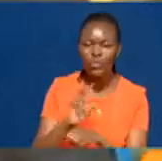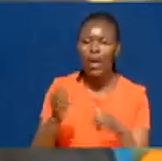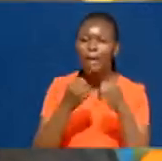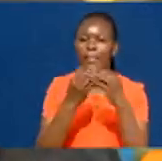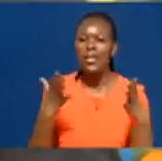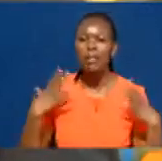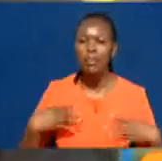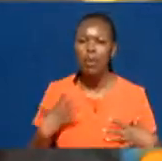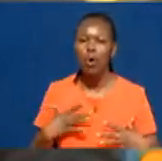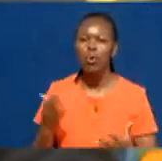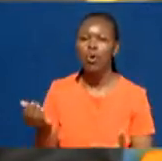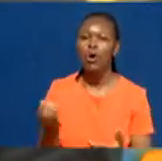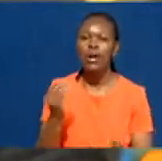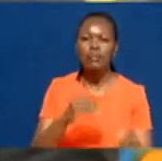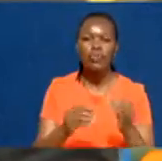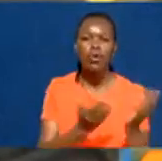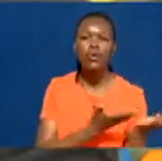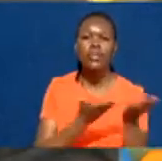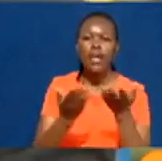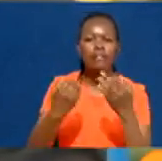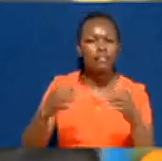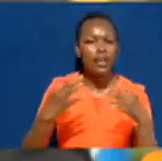of all types,